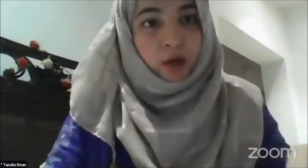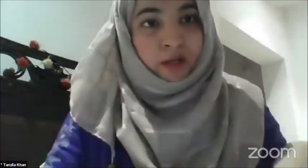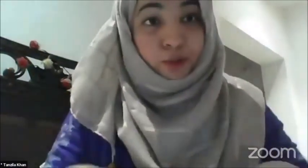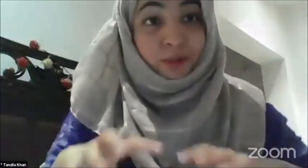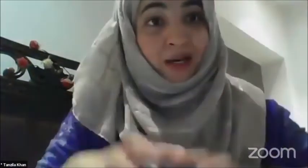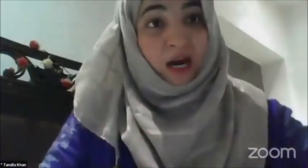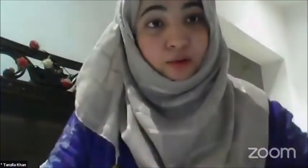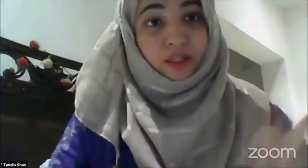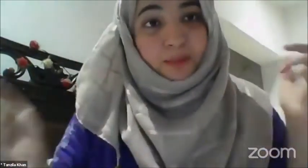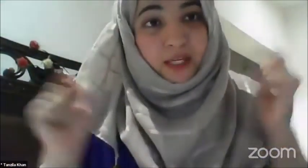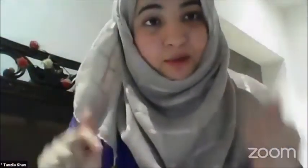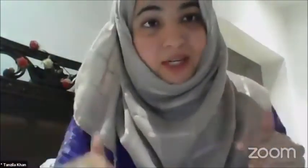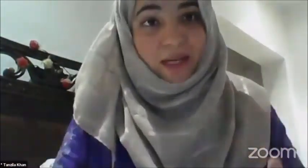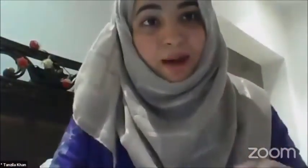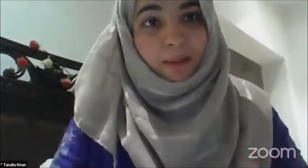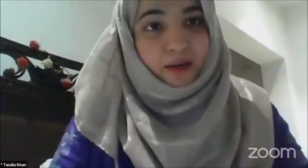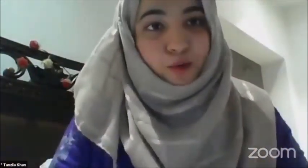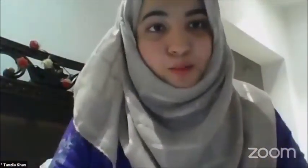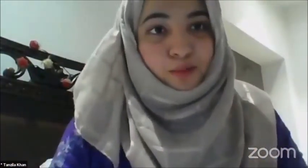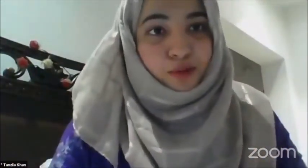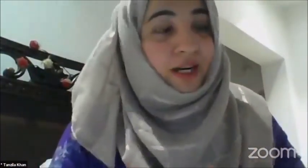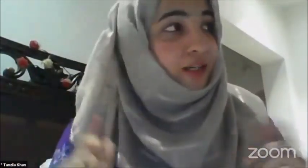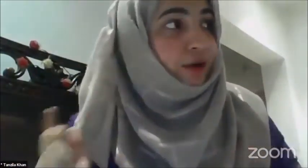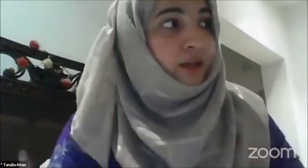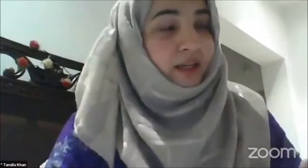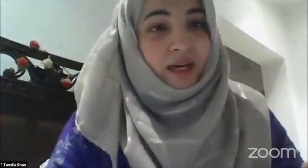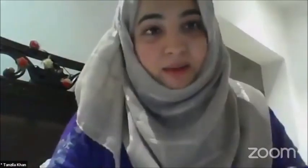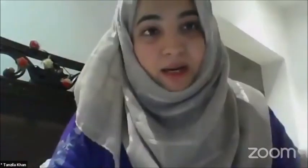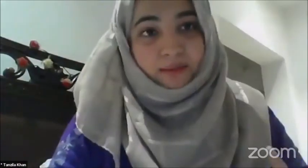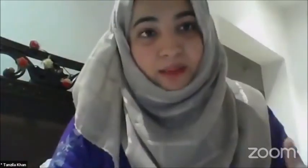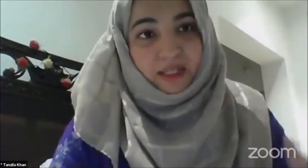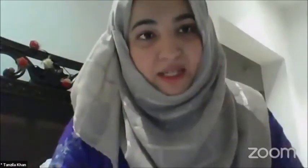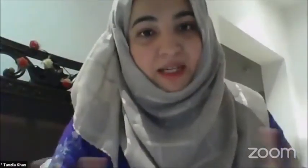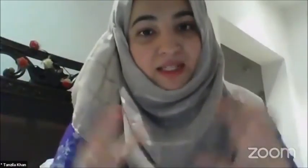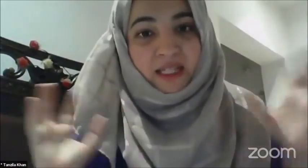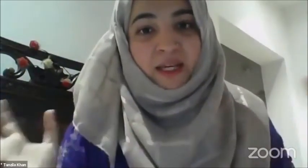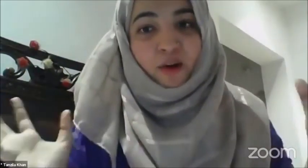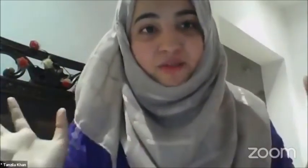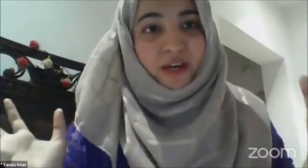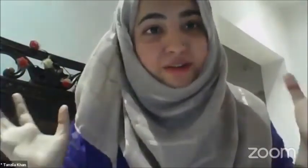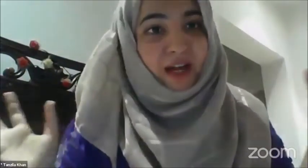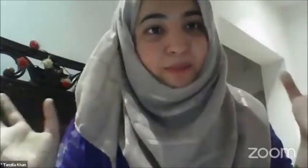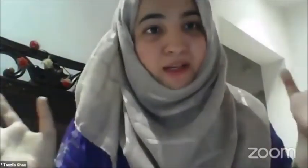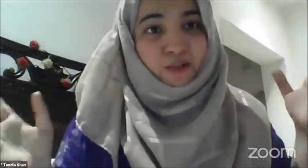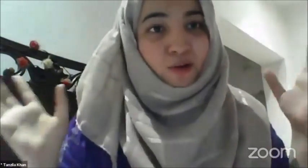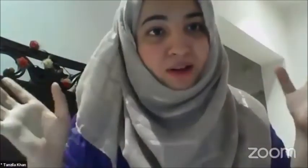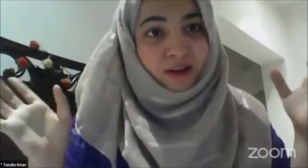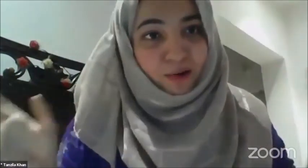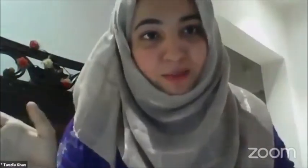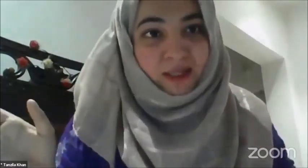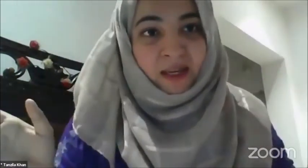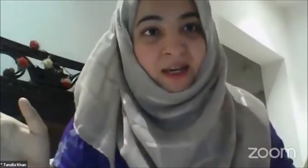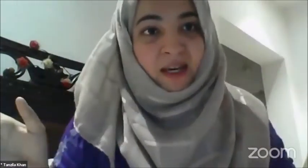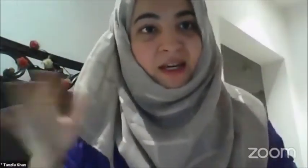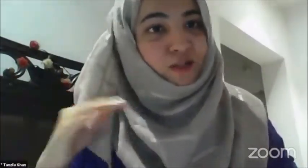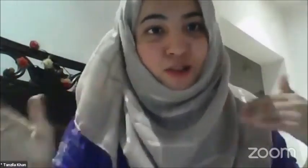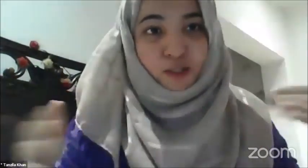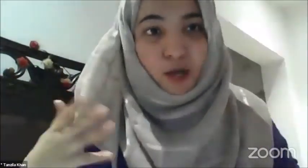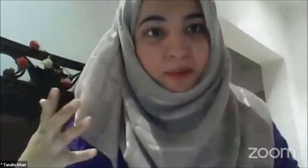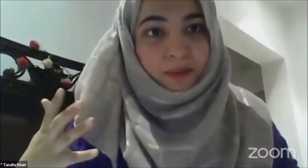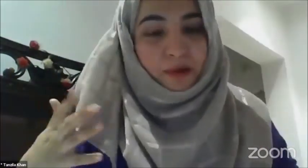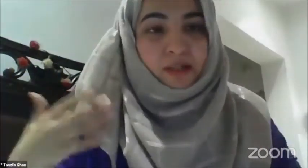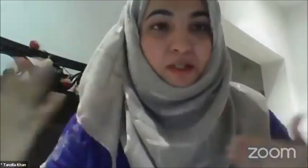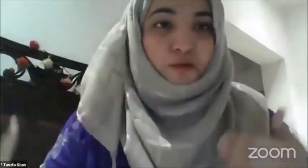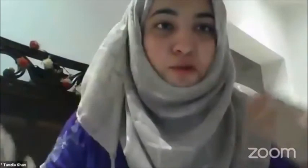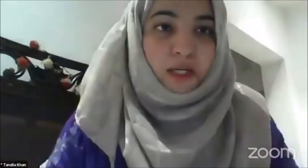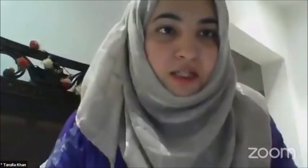to be brought down to my house and particularly in my bedroom. So right now, I'm sitting in a sea of sanitary napkins all around me. It has not